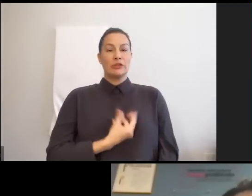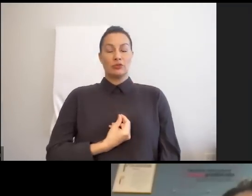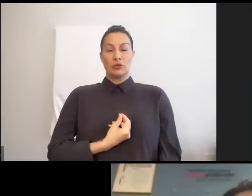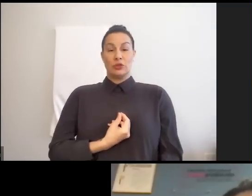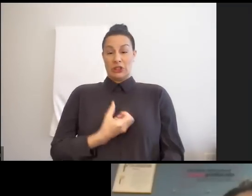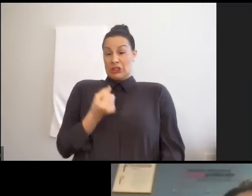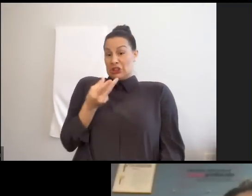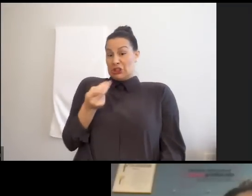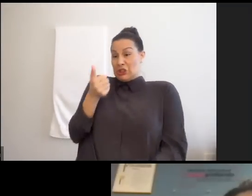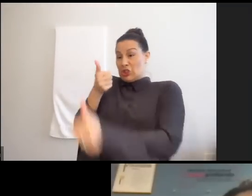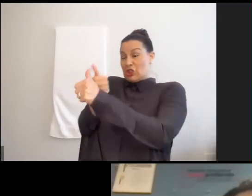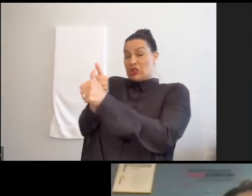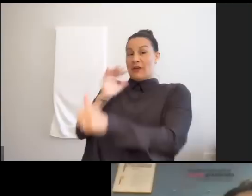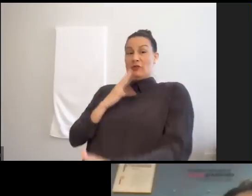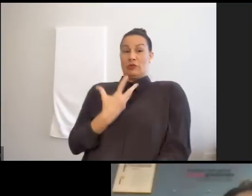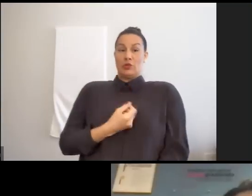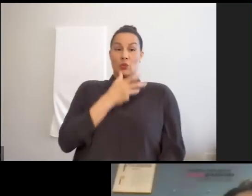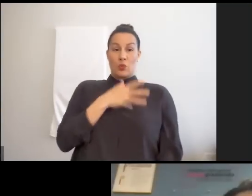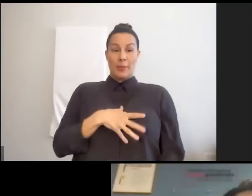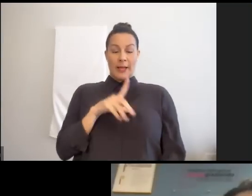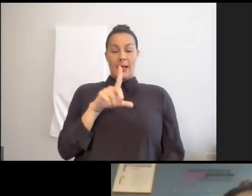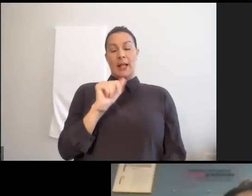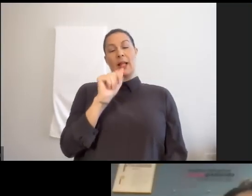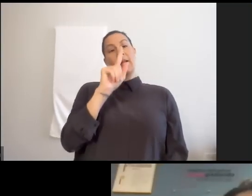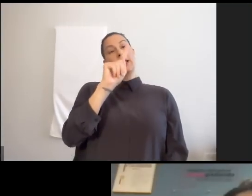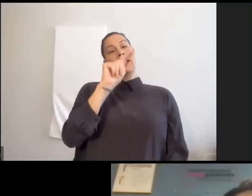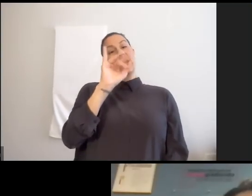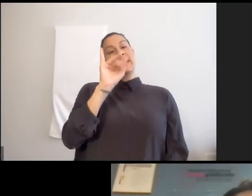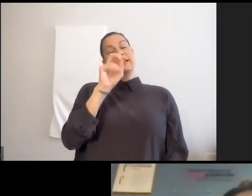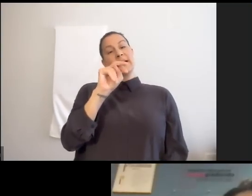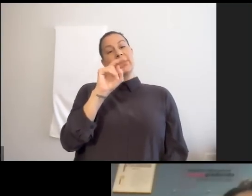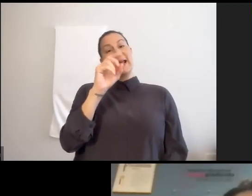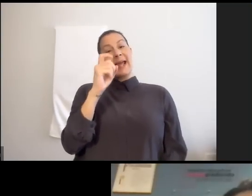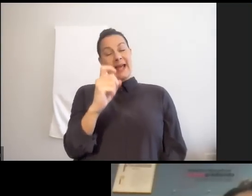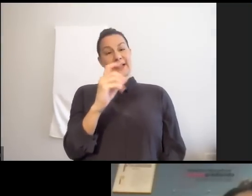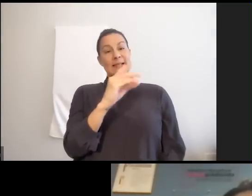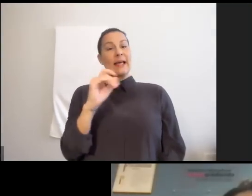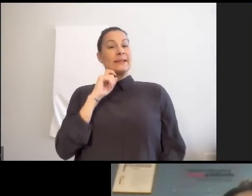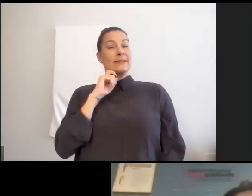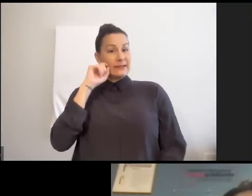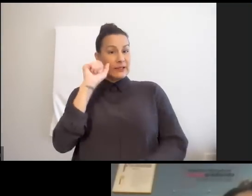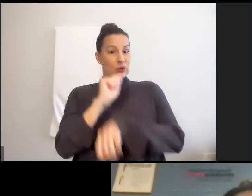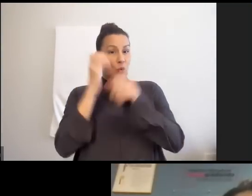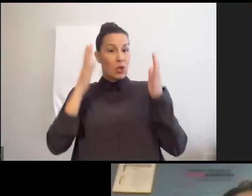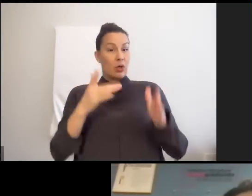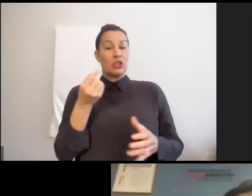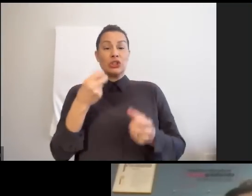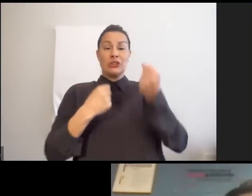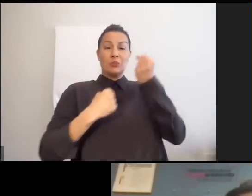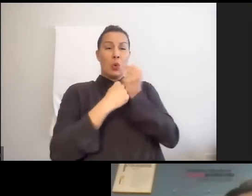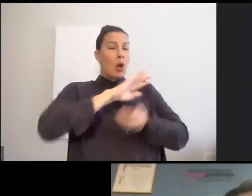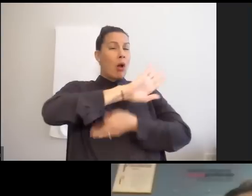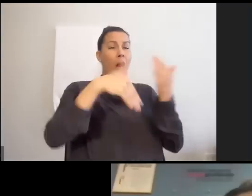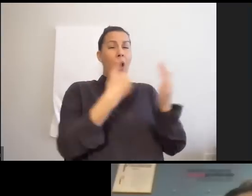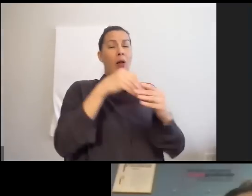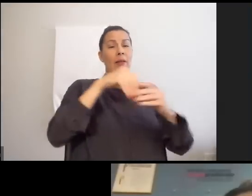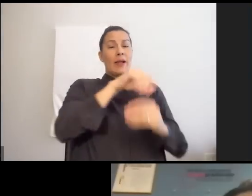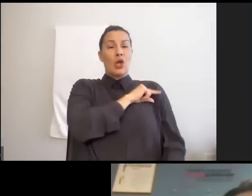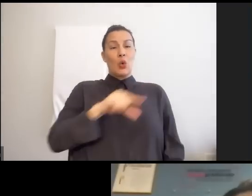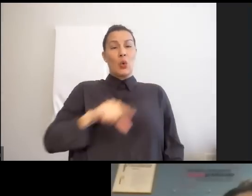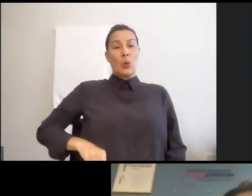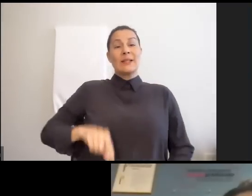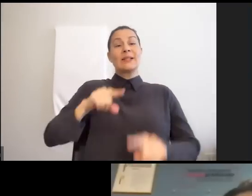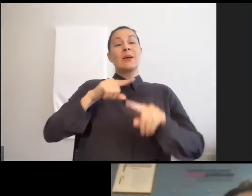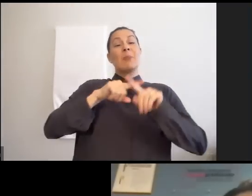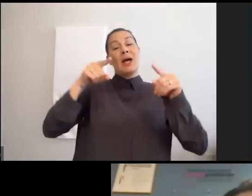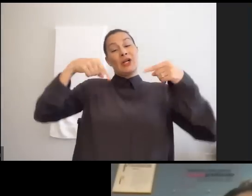Latinx woman, person, and she was a sex worker, and she supported all of the people in Queens. And unfortunately, we lost her due to this health